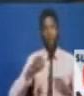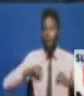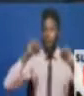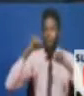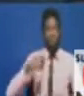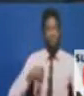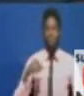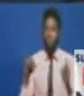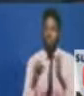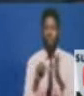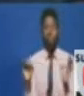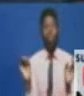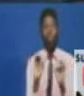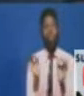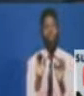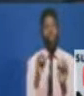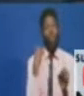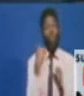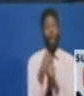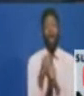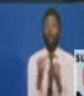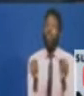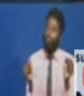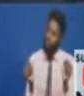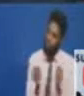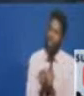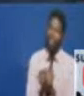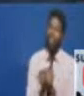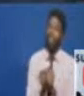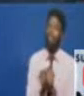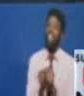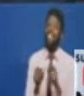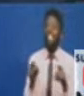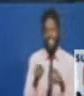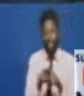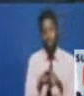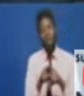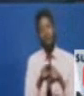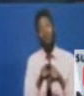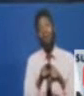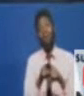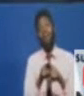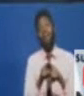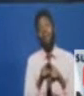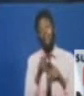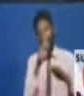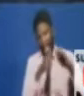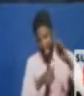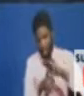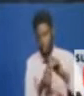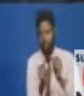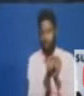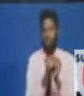problem whatsoever working with him and under him, together with President Uhuru Kenyatta,